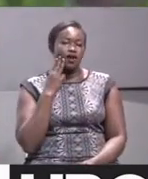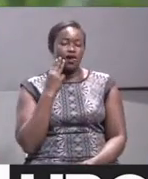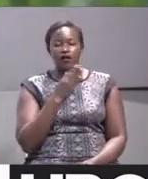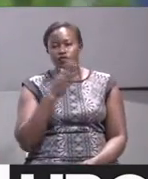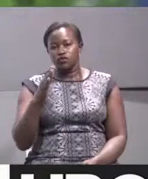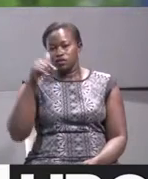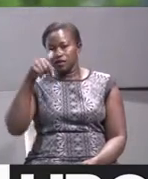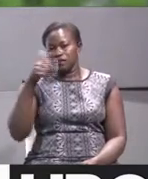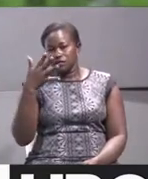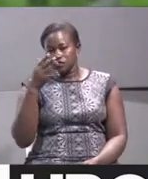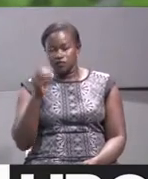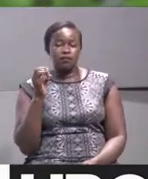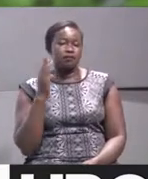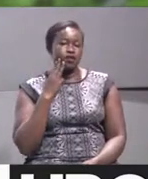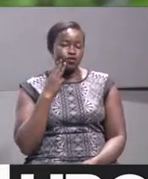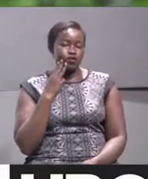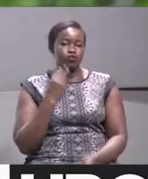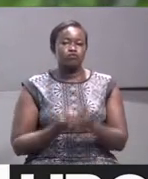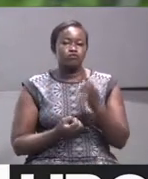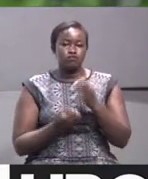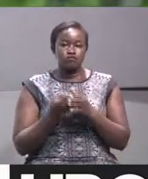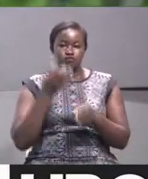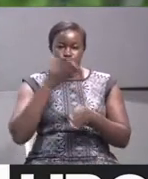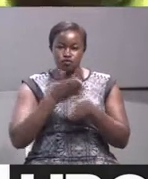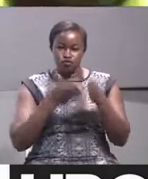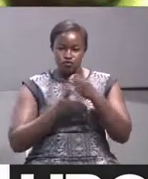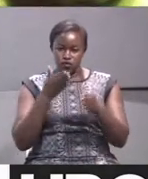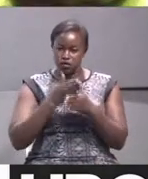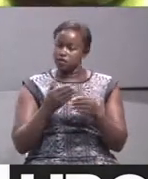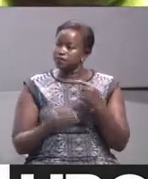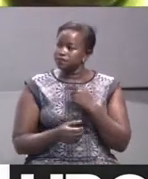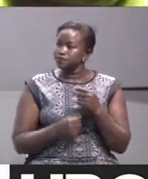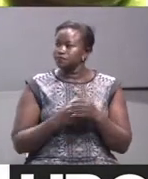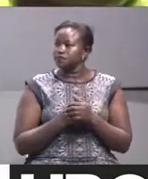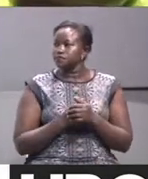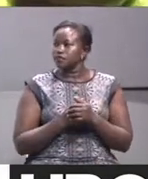750 million shillings to set up. So it's not only this amount of money.